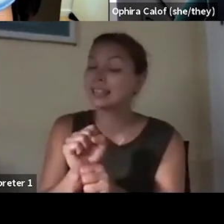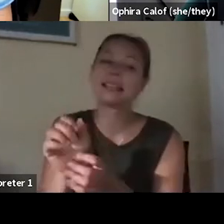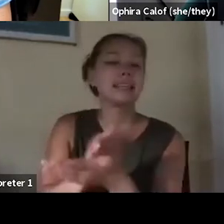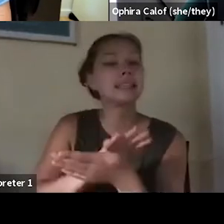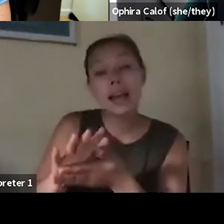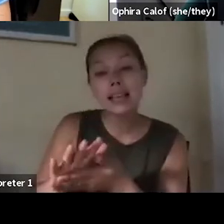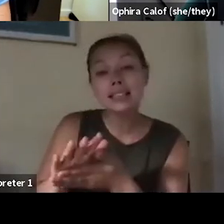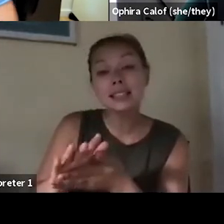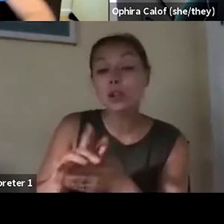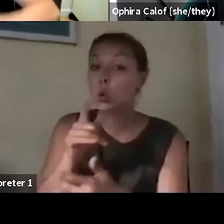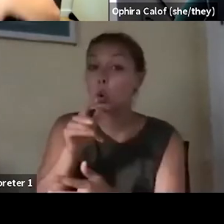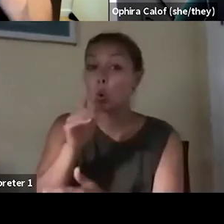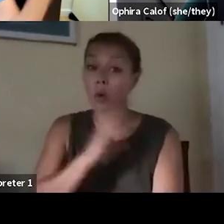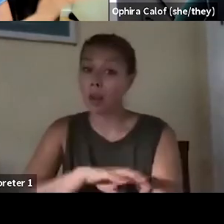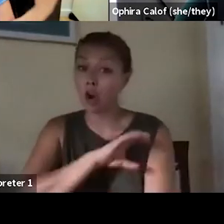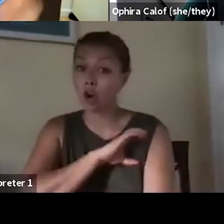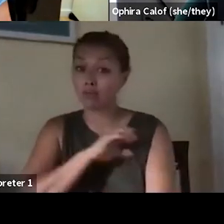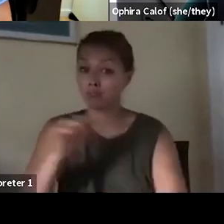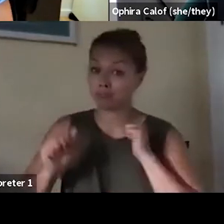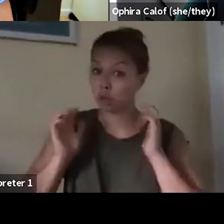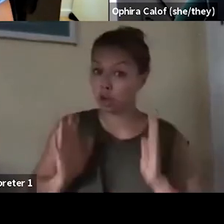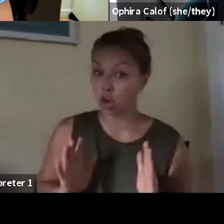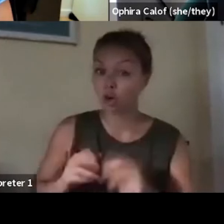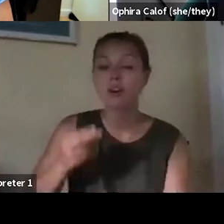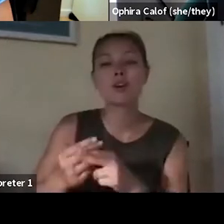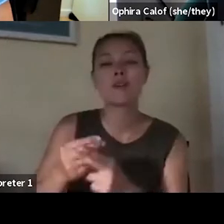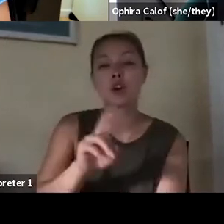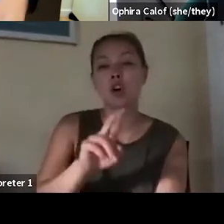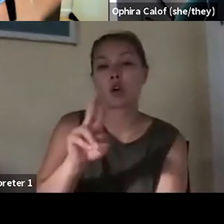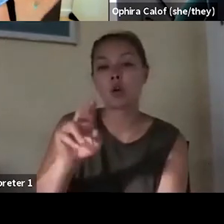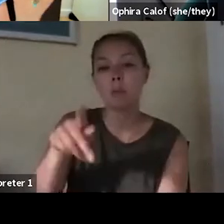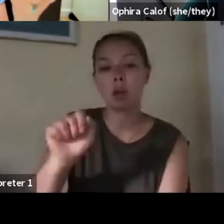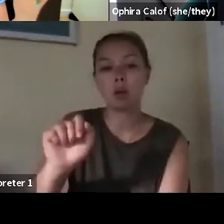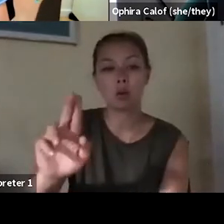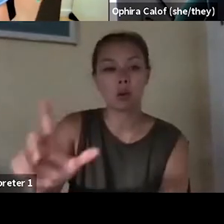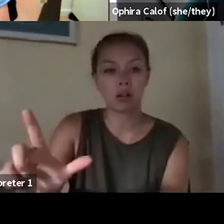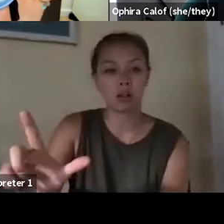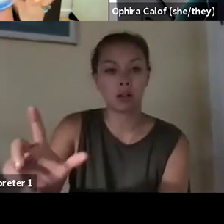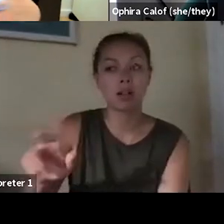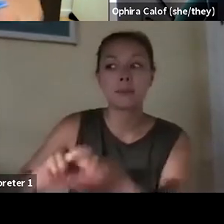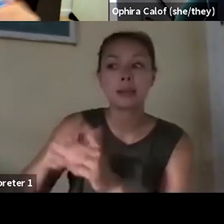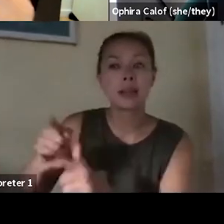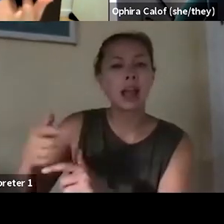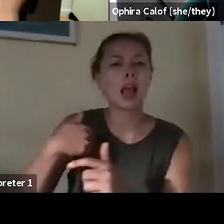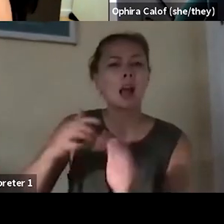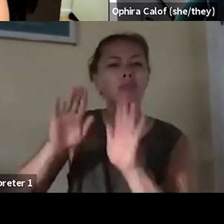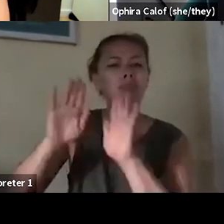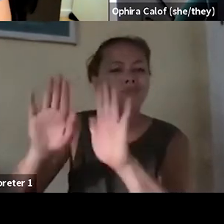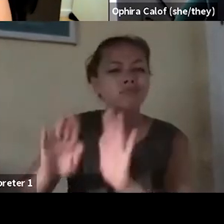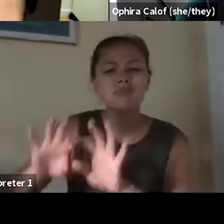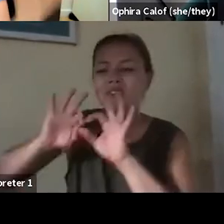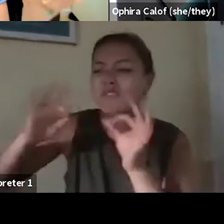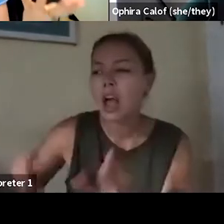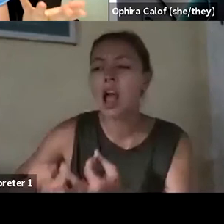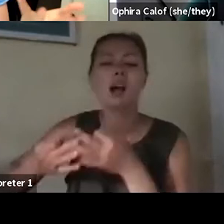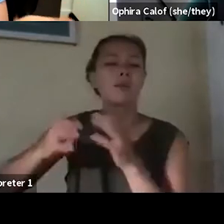misunderstood. So there's a great story with Stanley and how everyone treats him really poorly and thinks he's like huffing and puffing all the